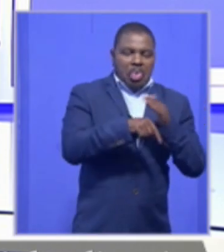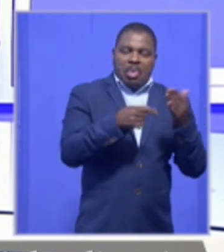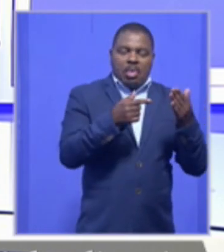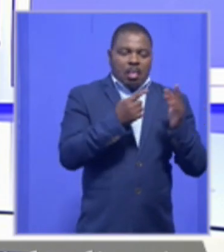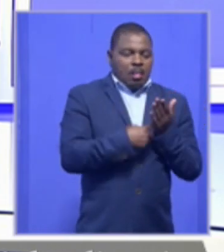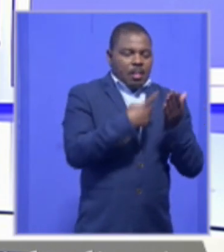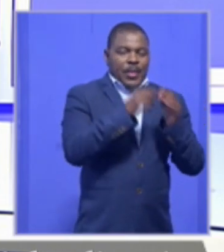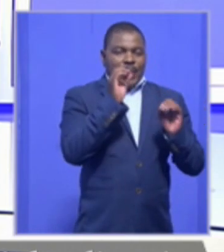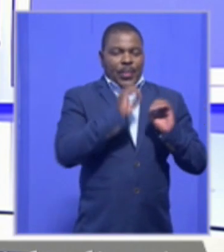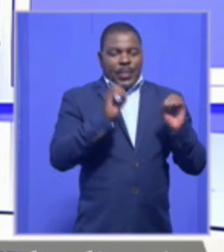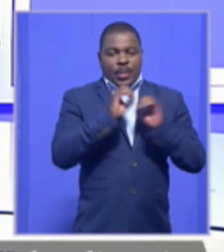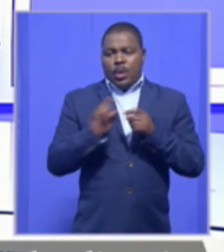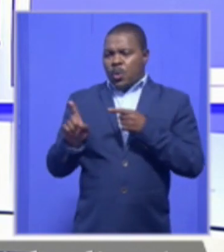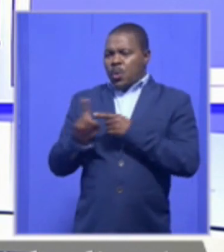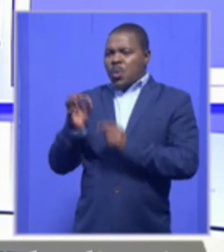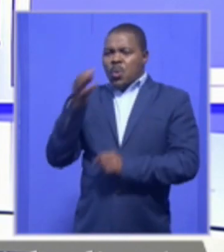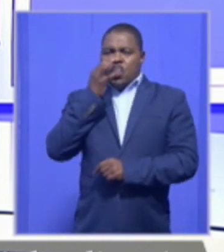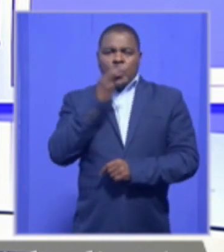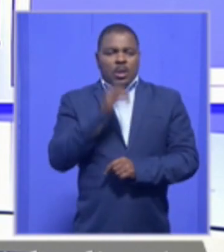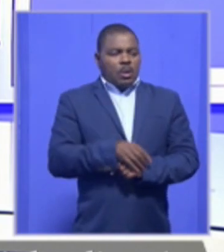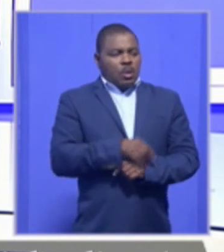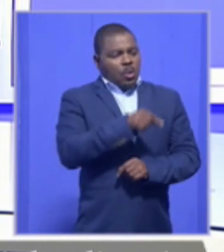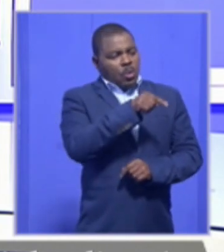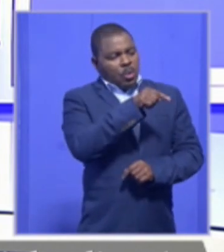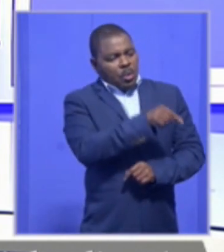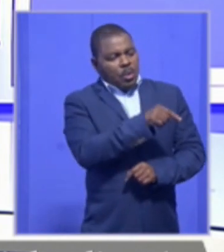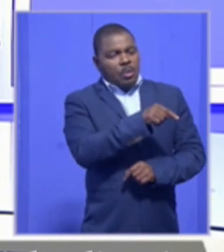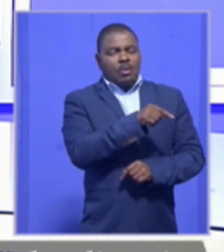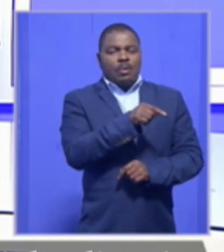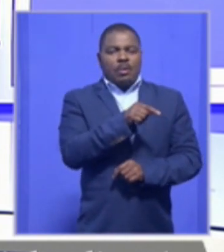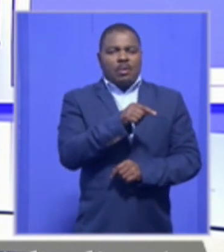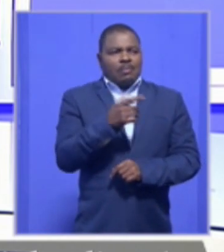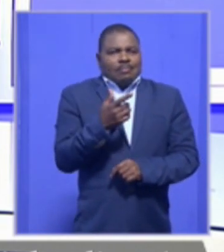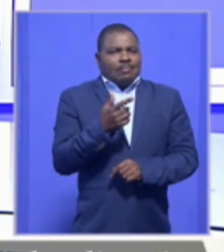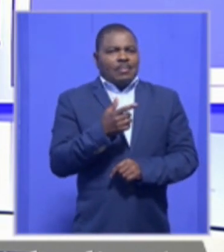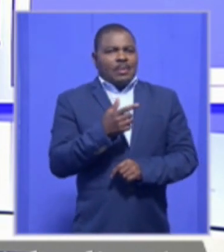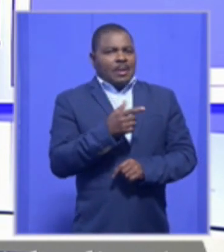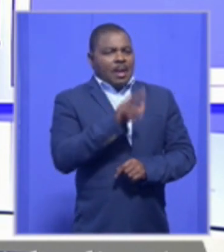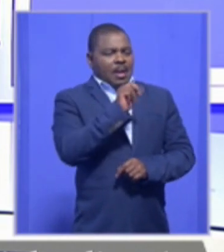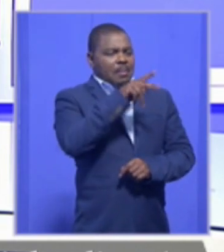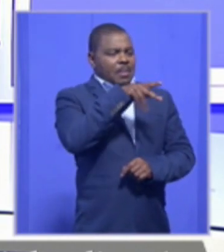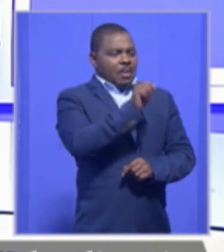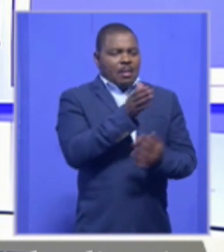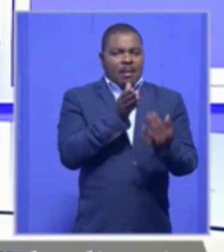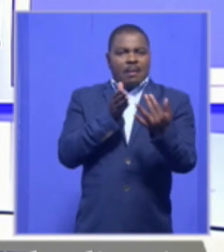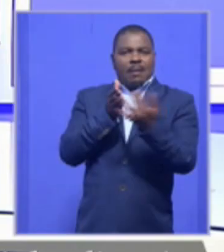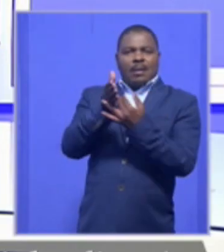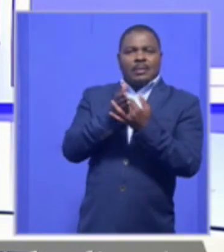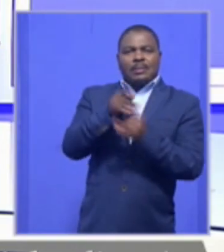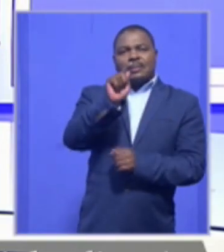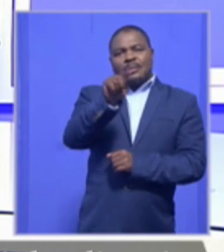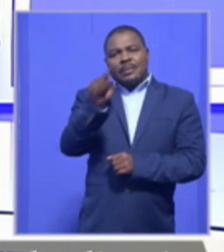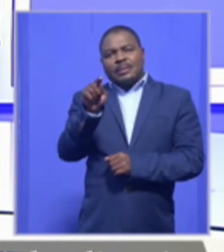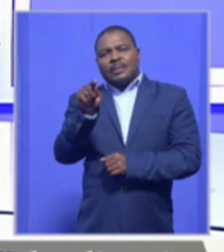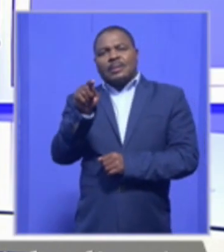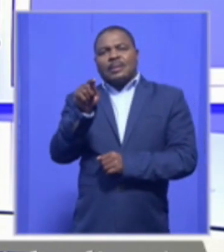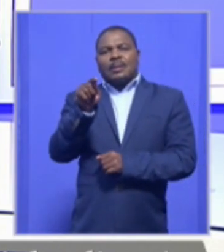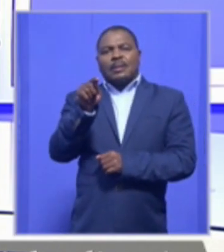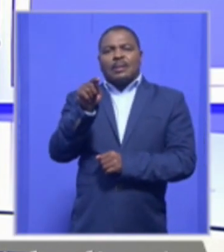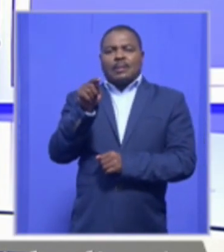o re ga go lebaka leo le ka gore goba ke re Simelane o re ka fao a go lebaka leo ka lona ka